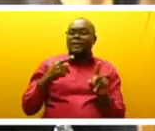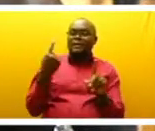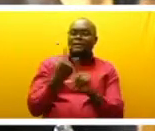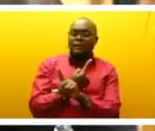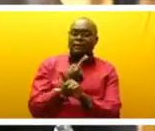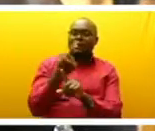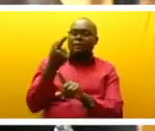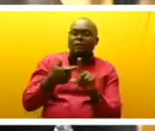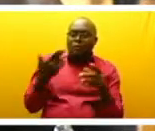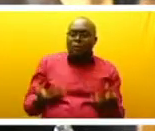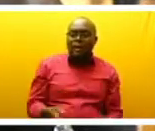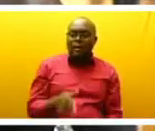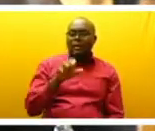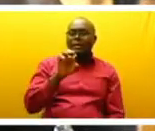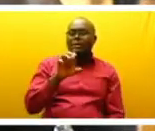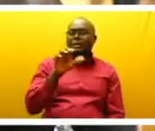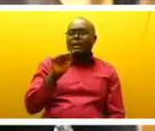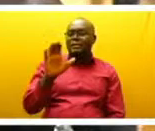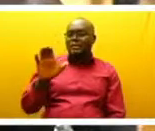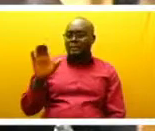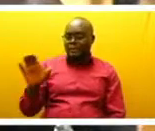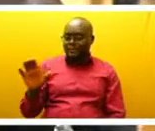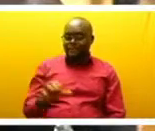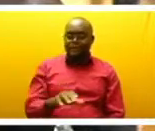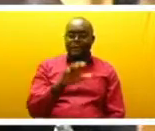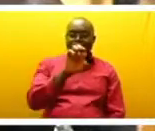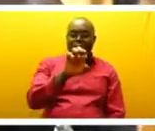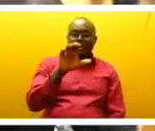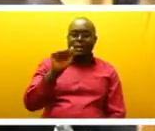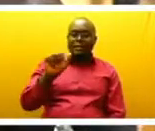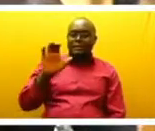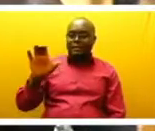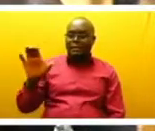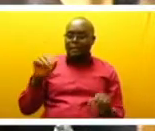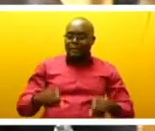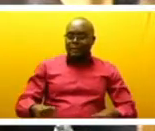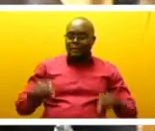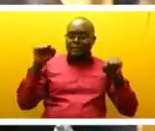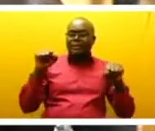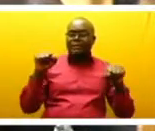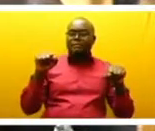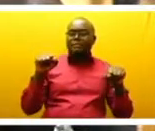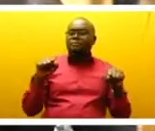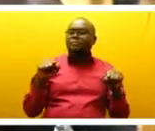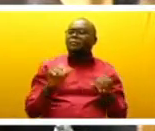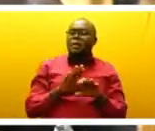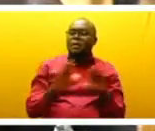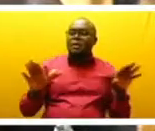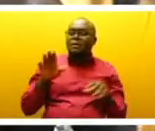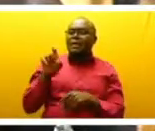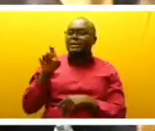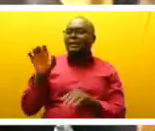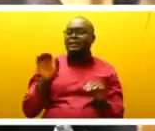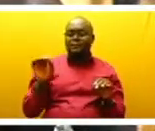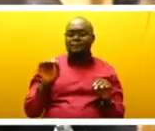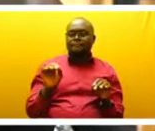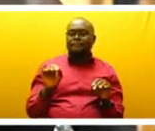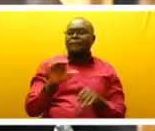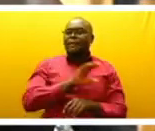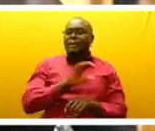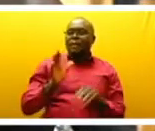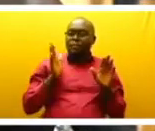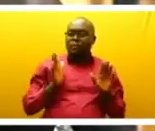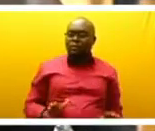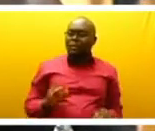from EACC. EACC, the chairmanship is not executive, and the commissioners